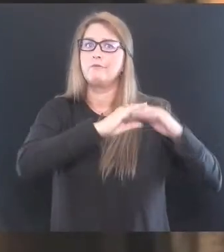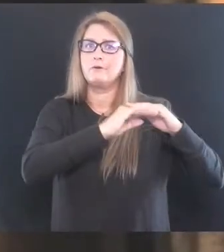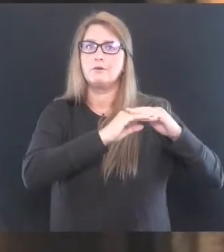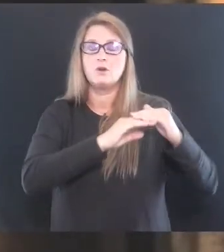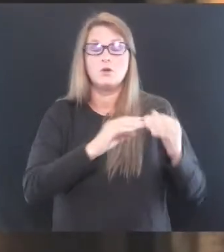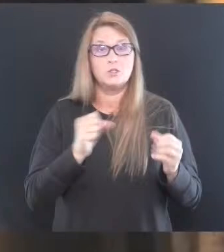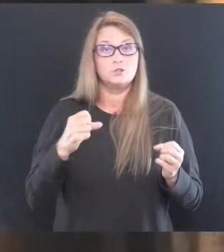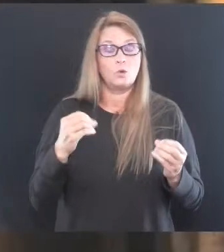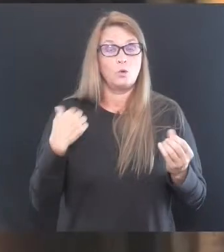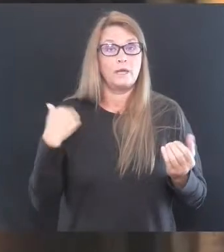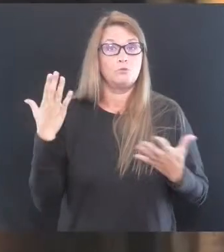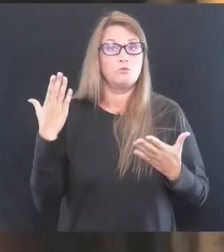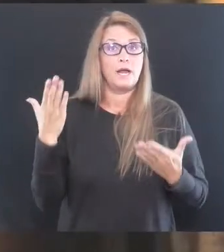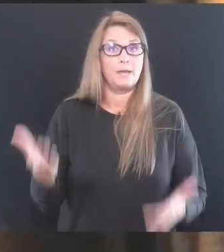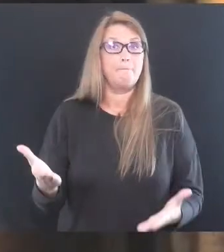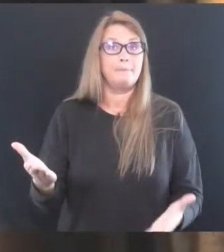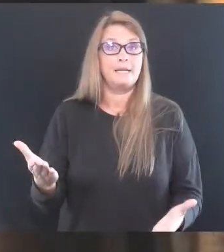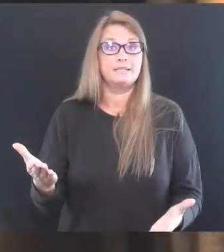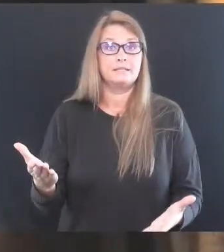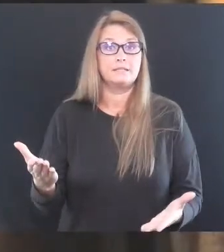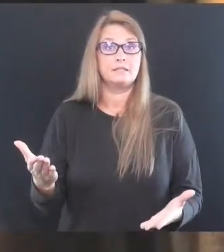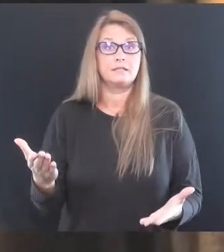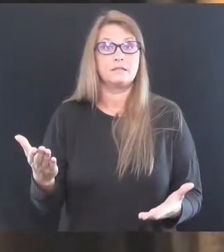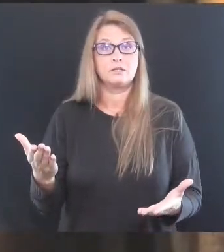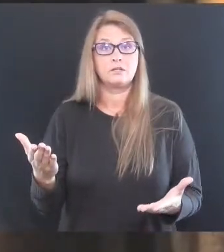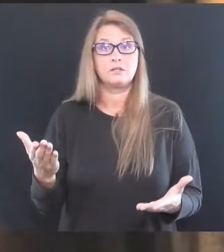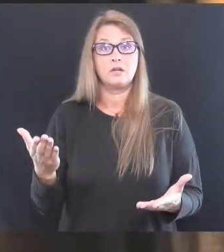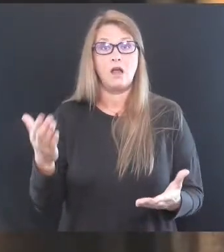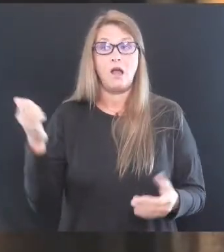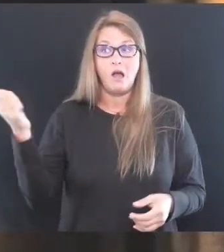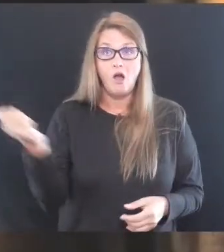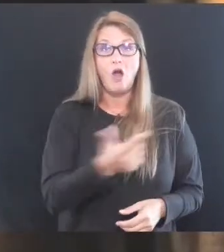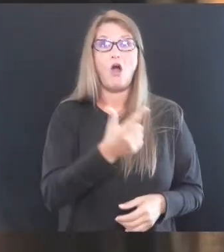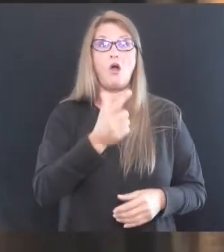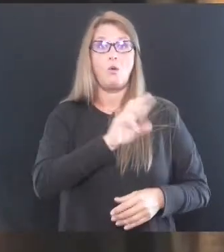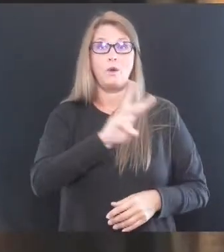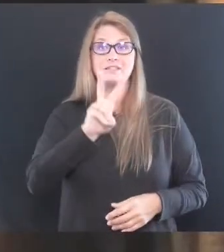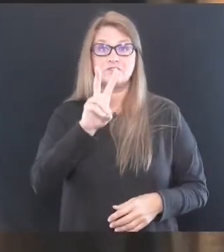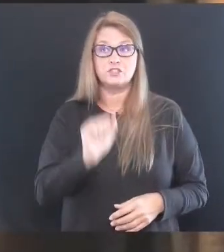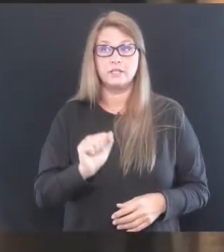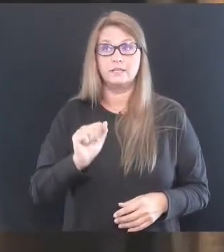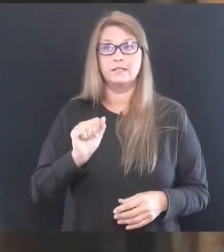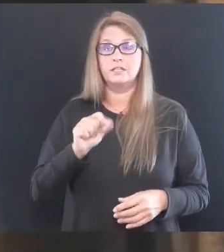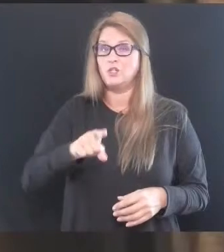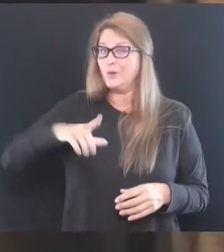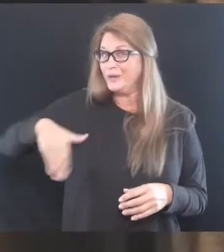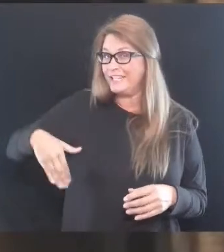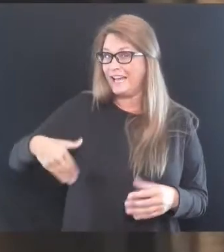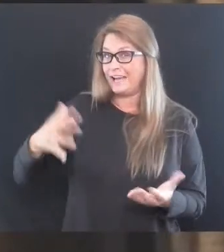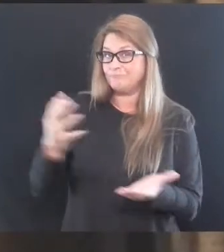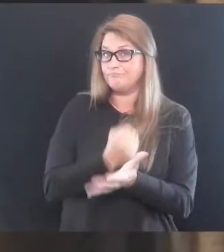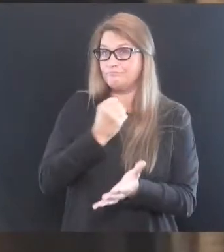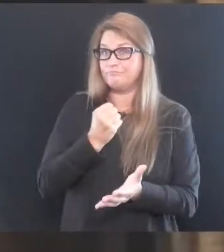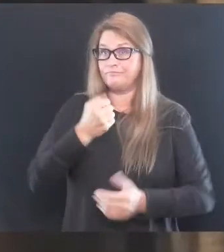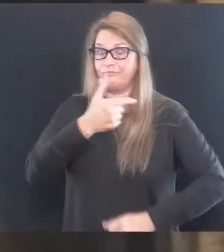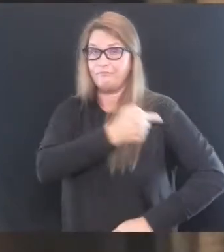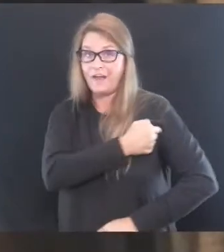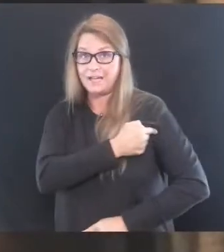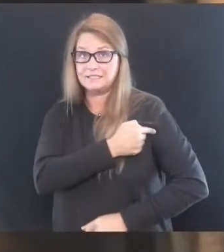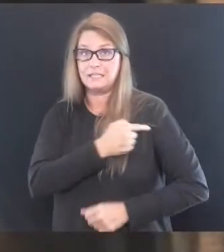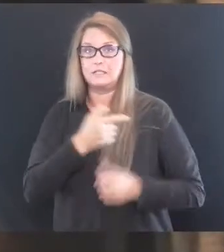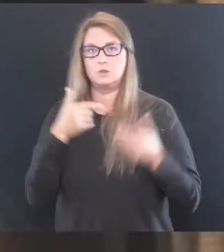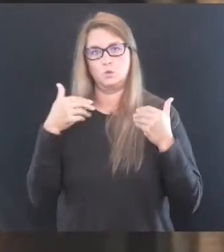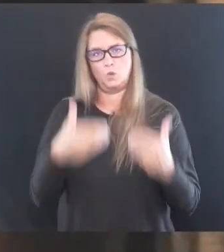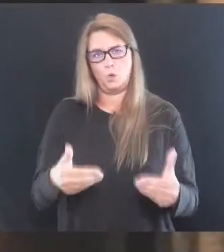recommend very much for all West Virginians, if you haven't been vaccinated, to choose vaccination